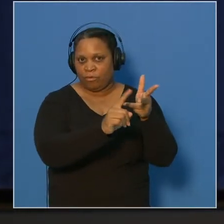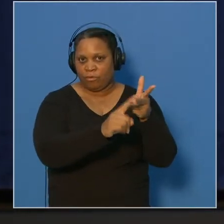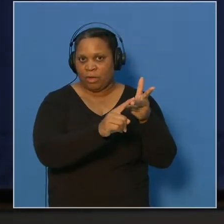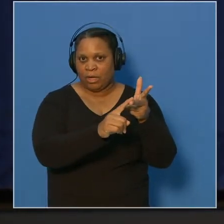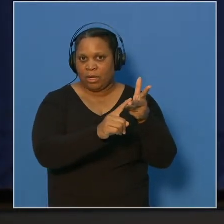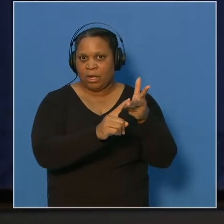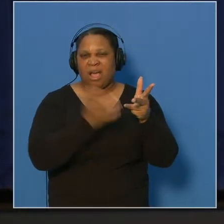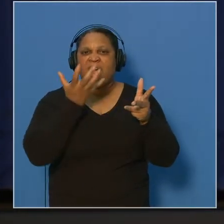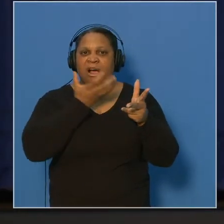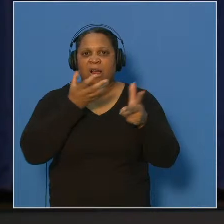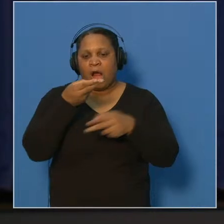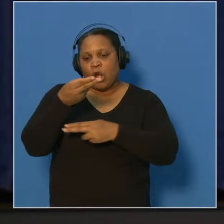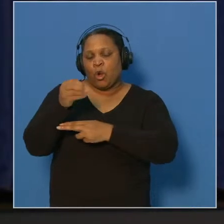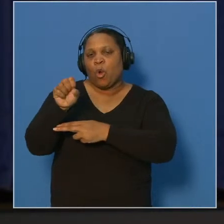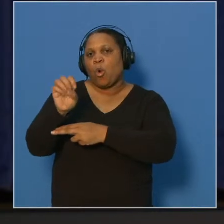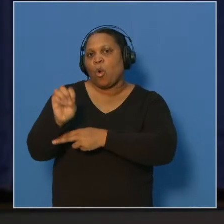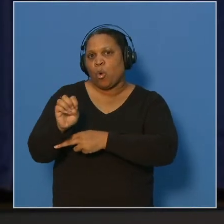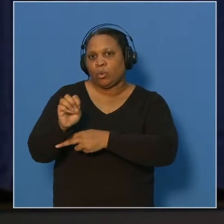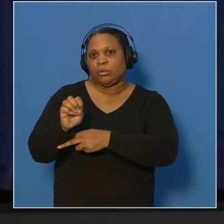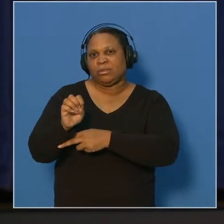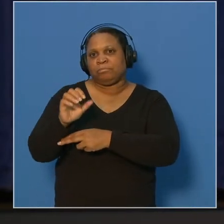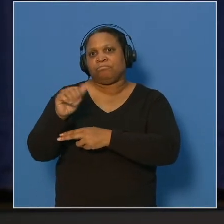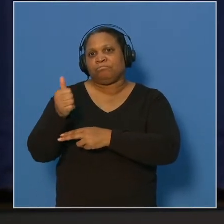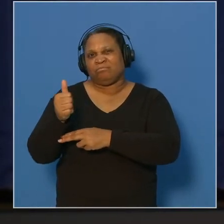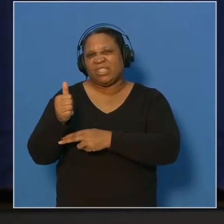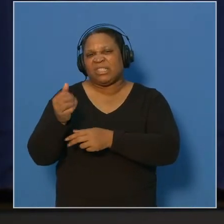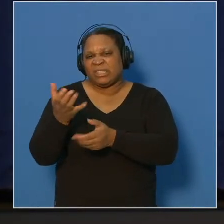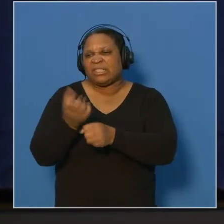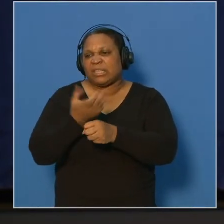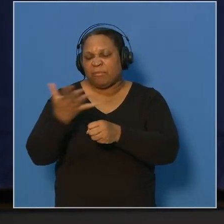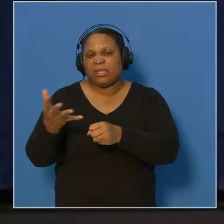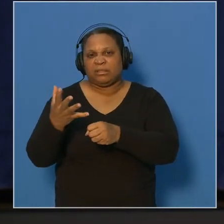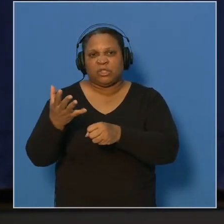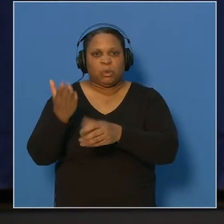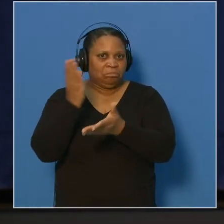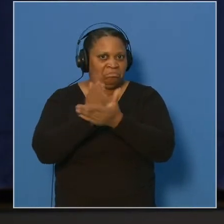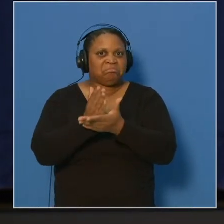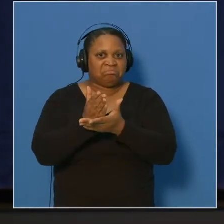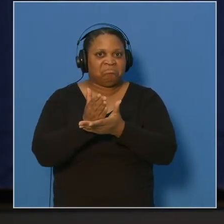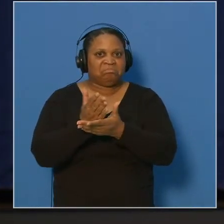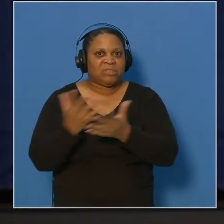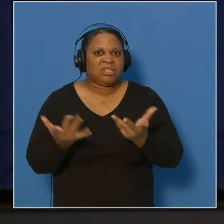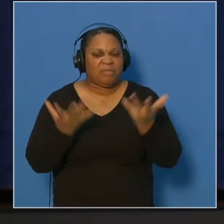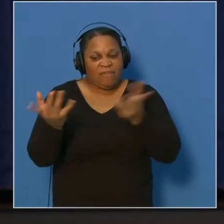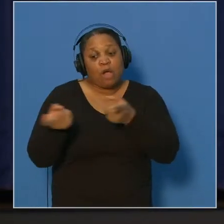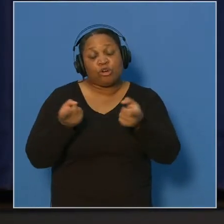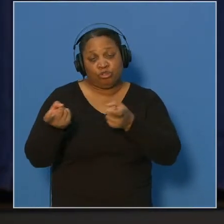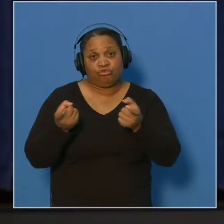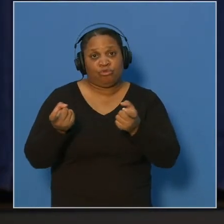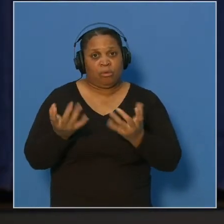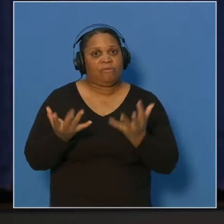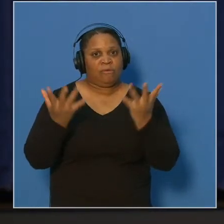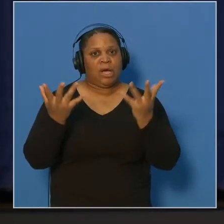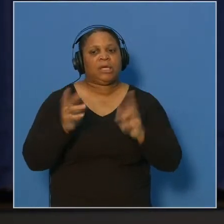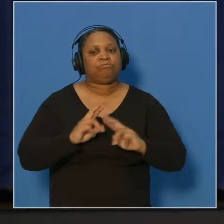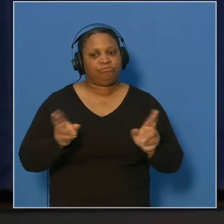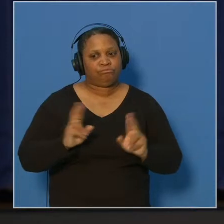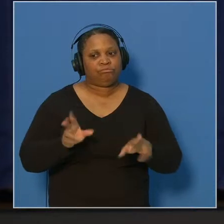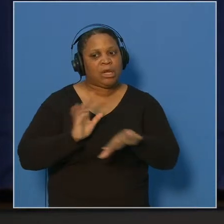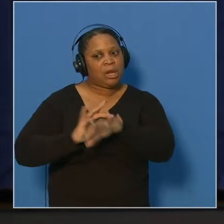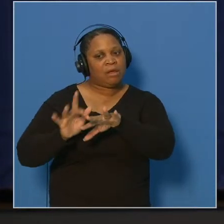garden hose or any other means of completely extinguishing the fire or the controlled burn should be readily